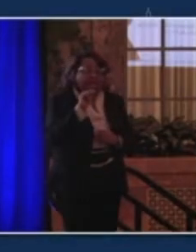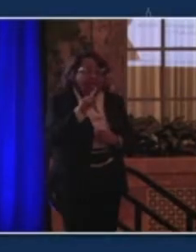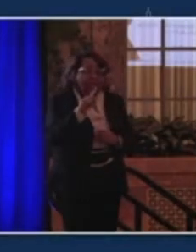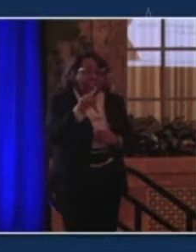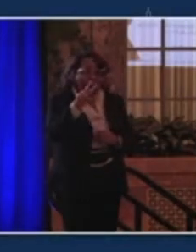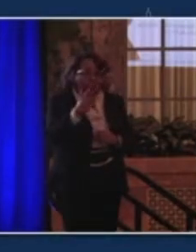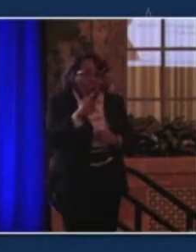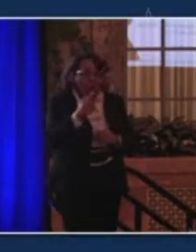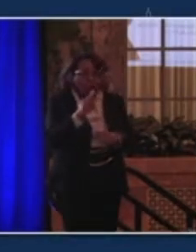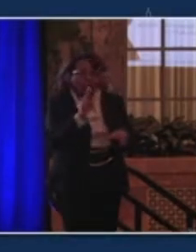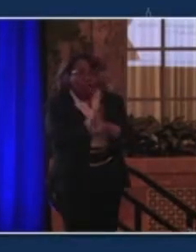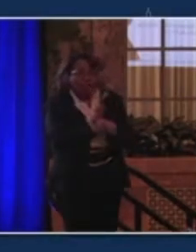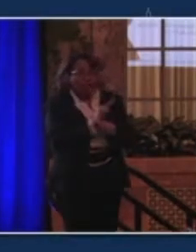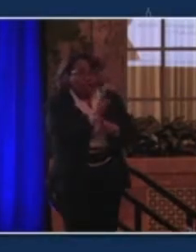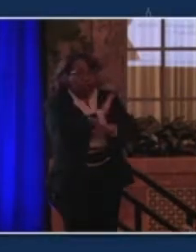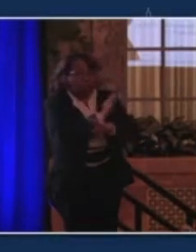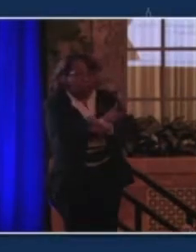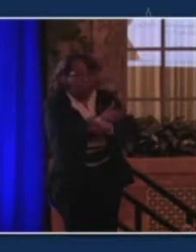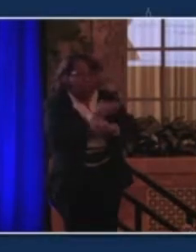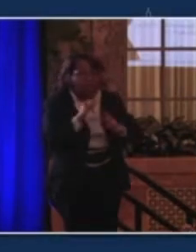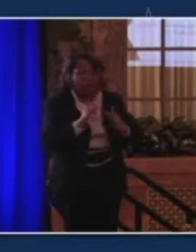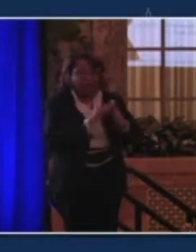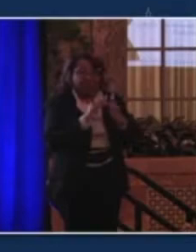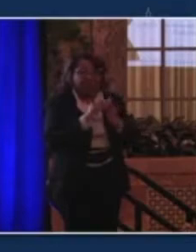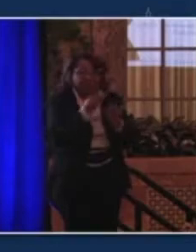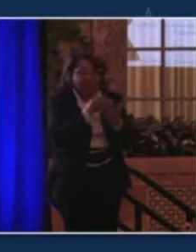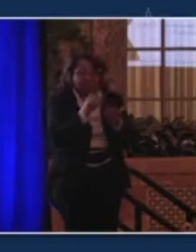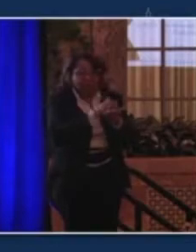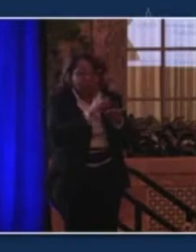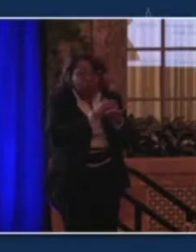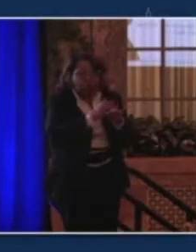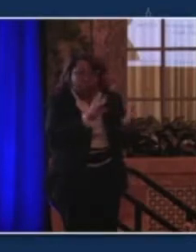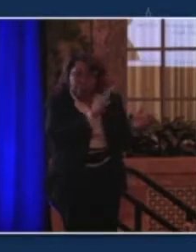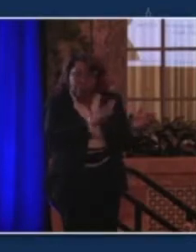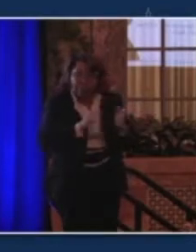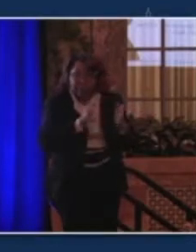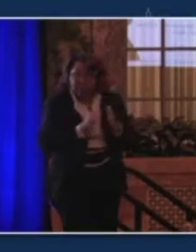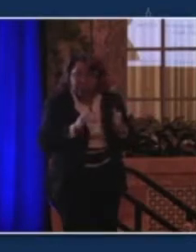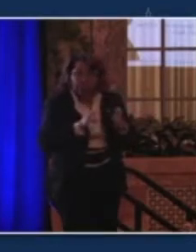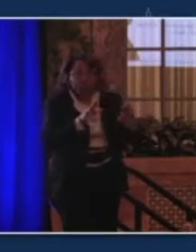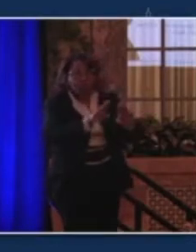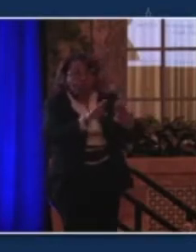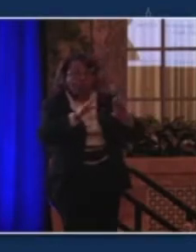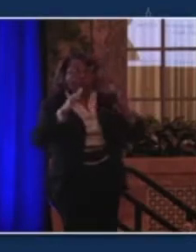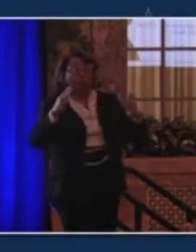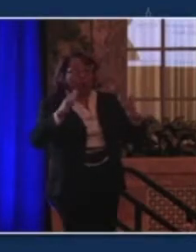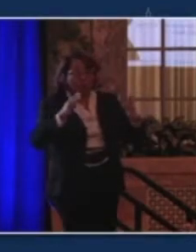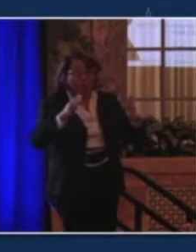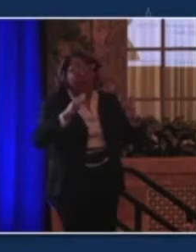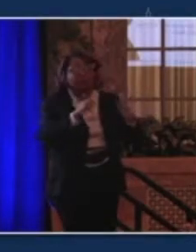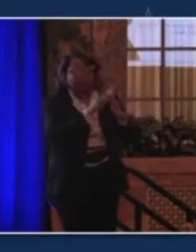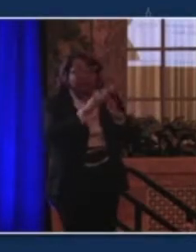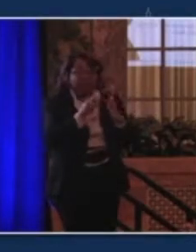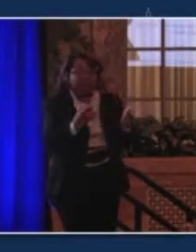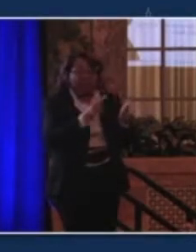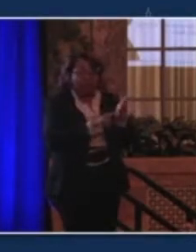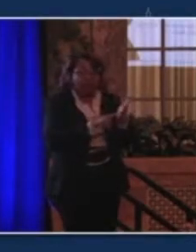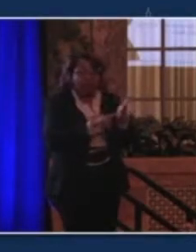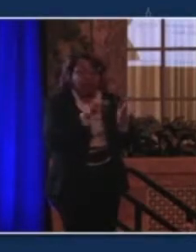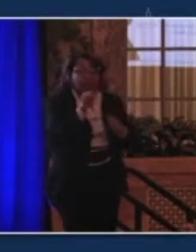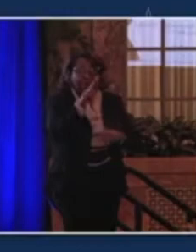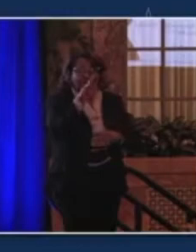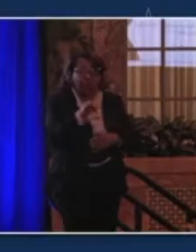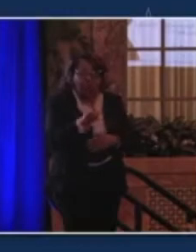he used the power of the city's procurement process to open up city contracts to minority